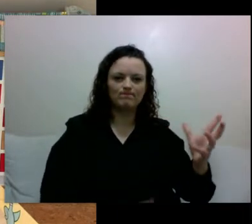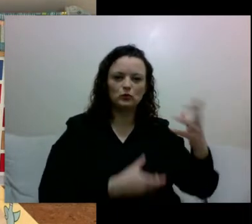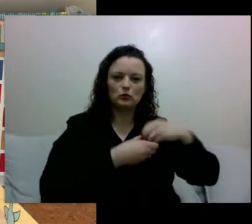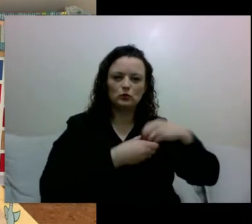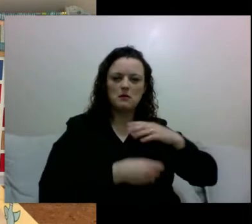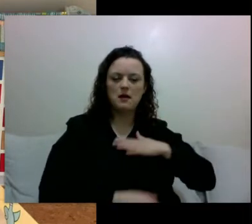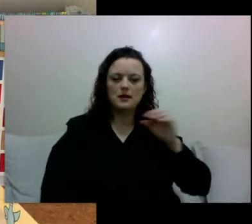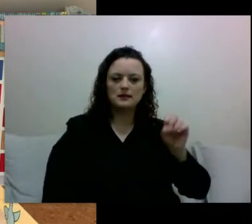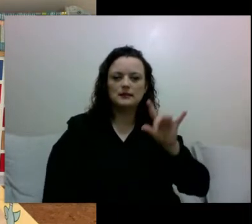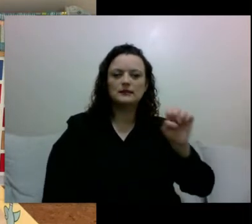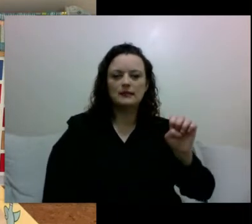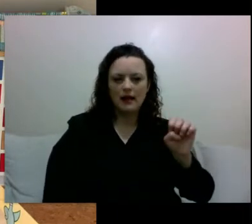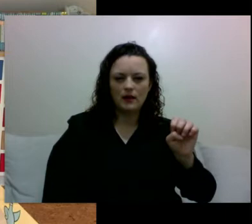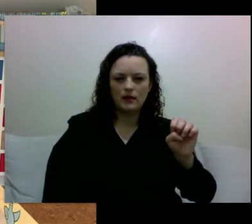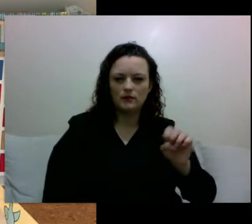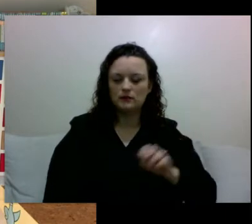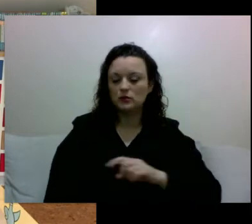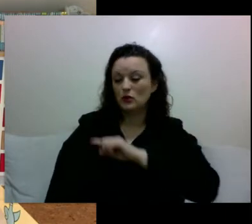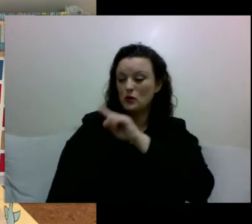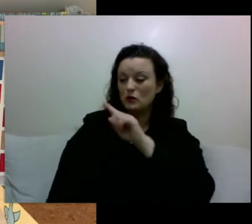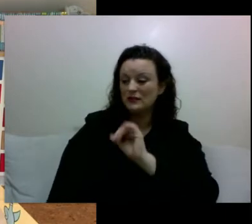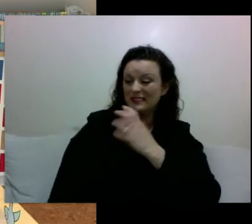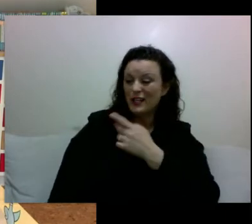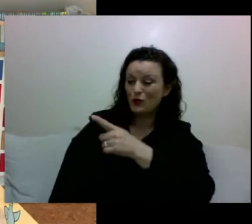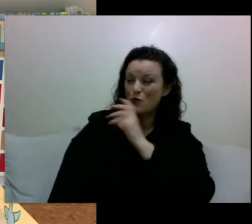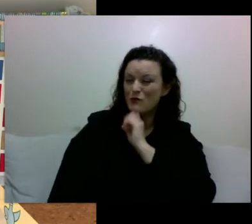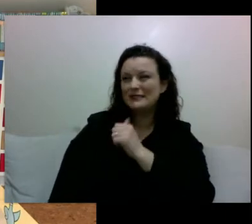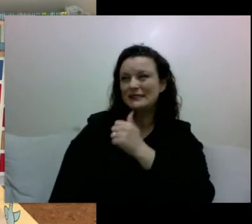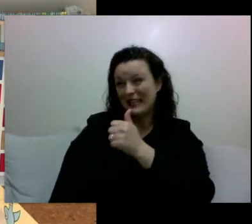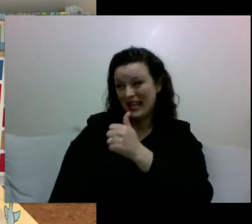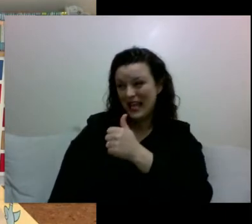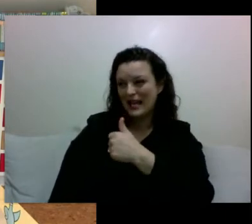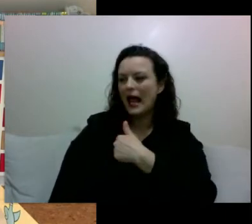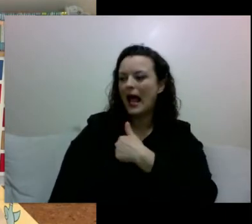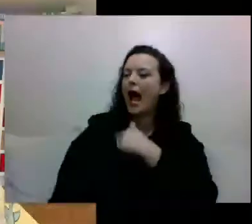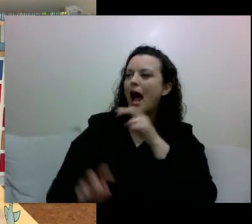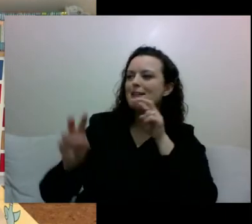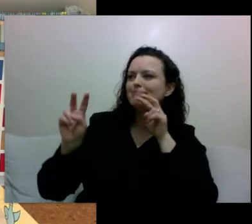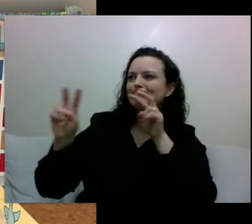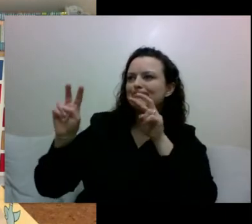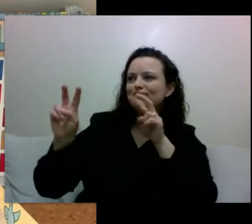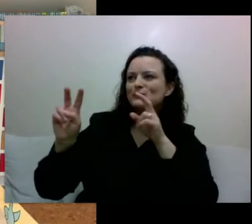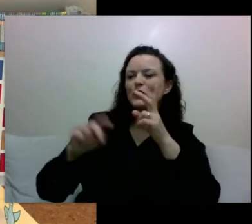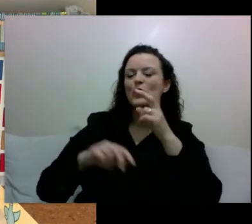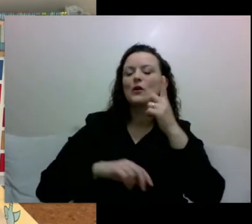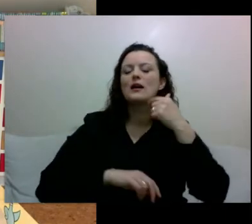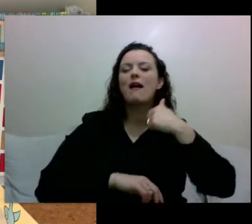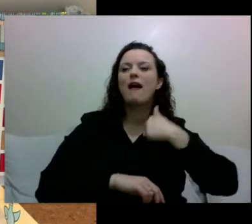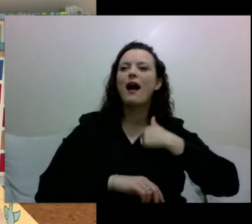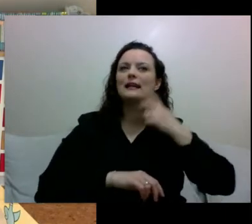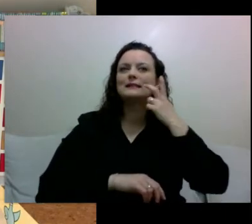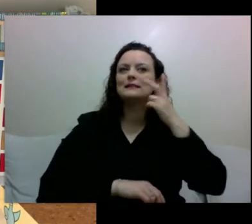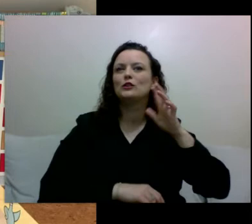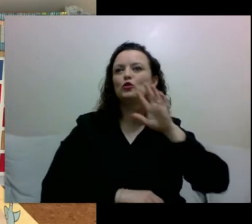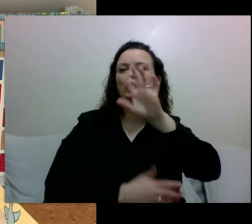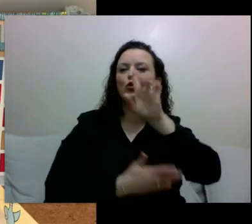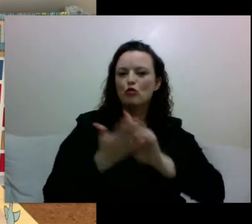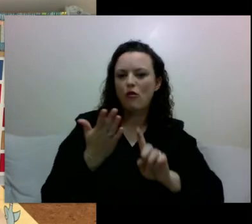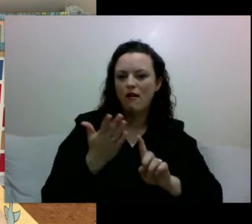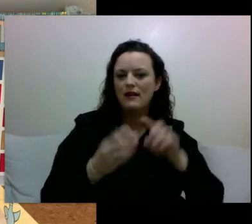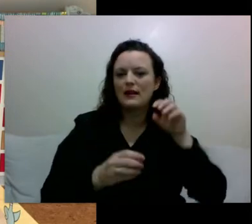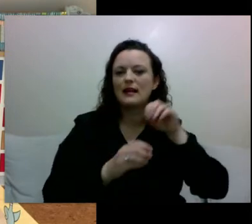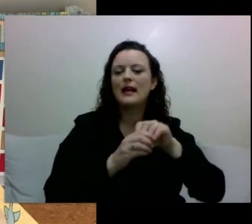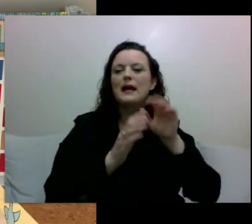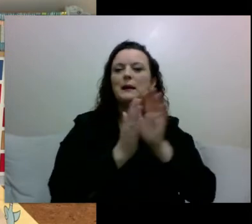Zach, you are 10. I look forward to a day when I can see one of your drawings in a